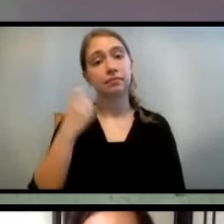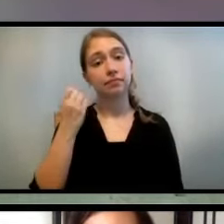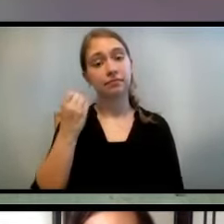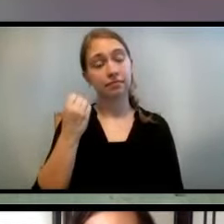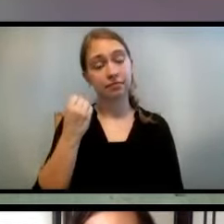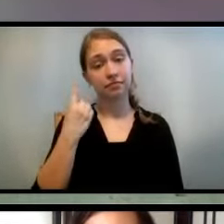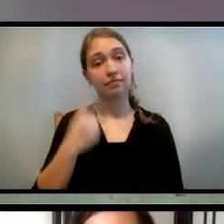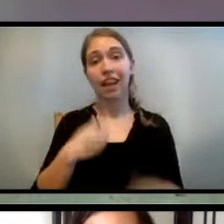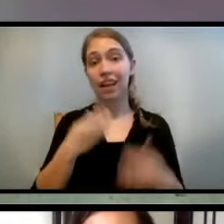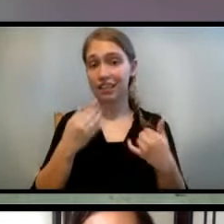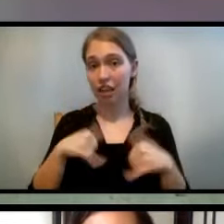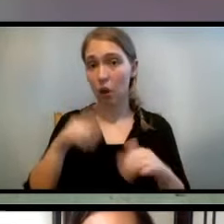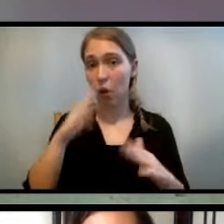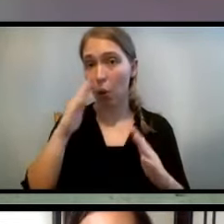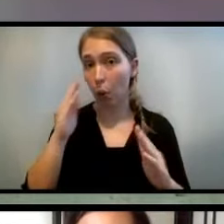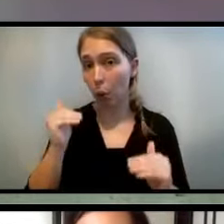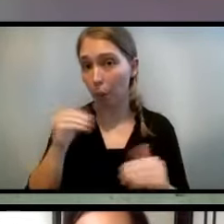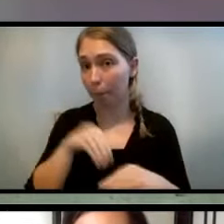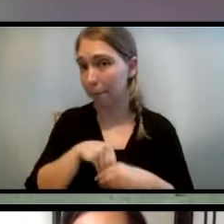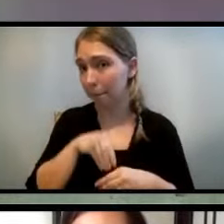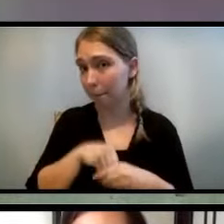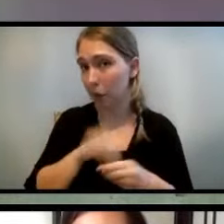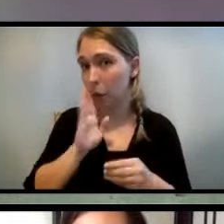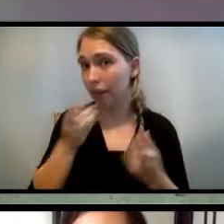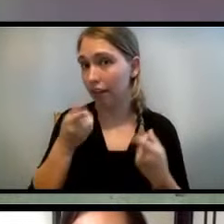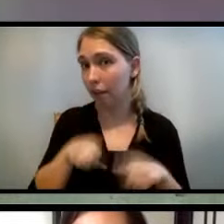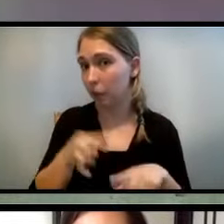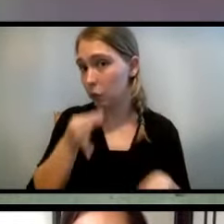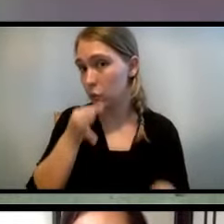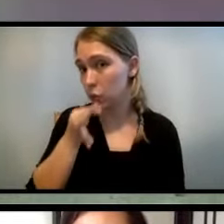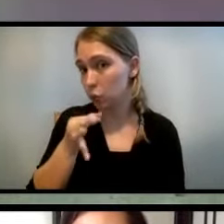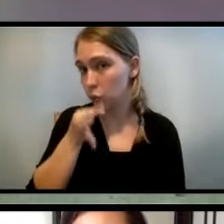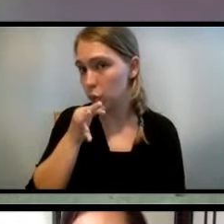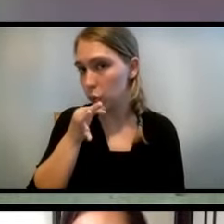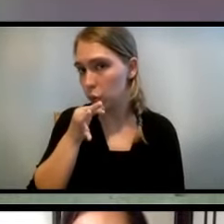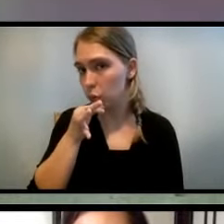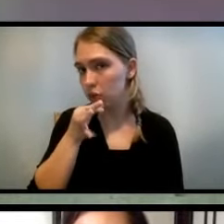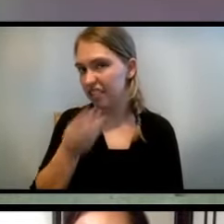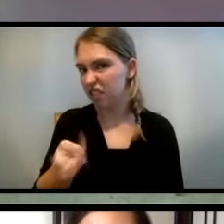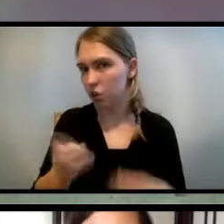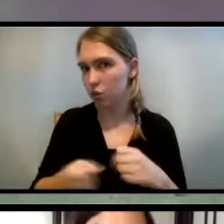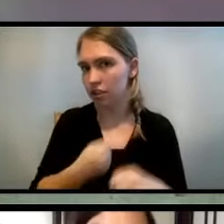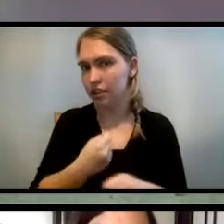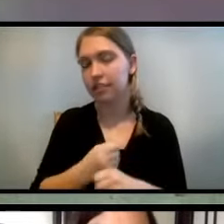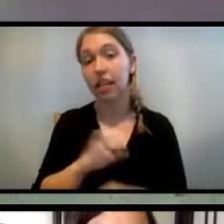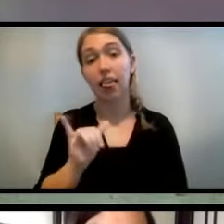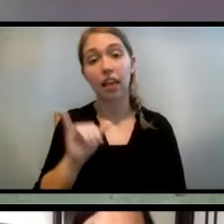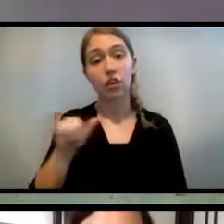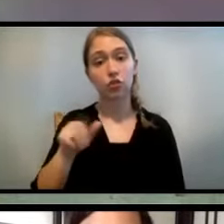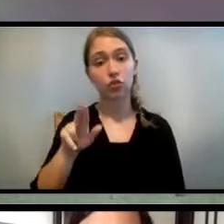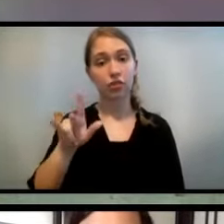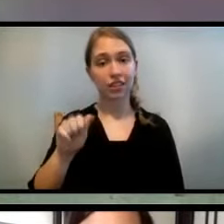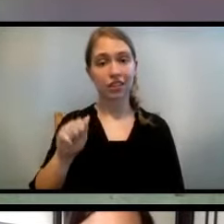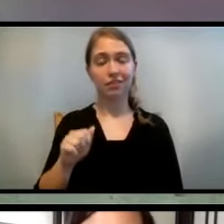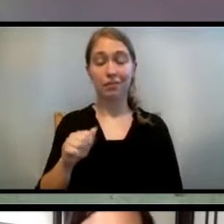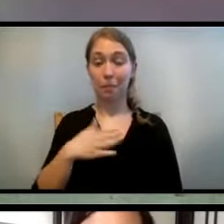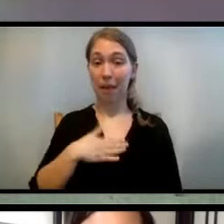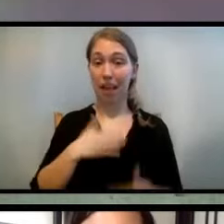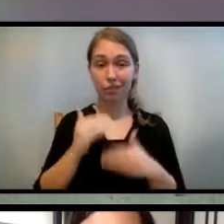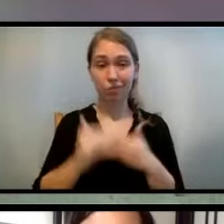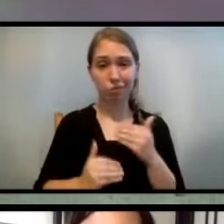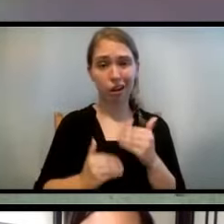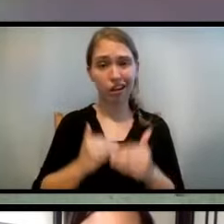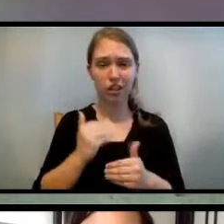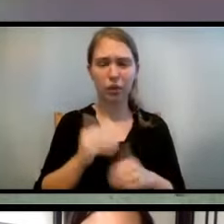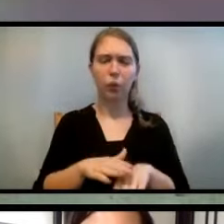I still have hope that it will happen soon in the next couple of years. Like Julia, I'm very slow when it comes to my